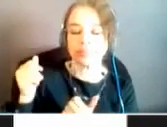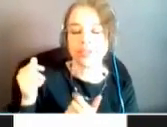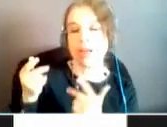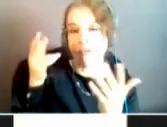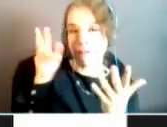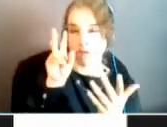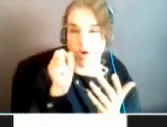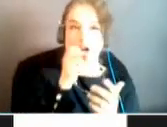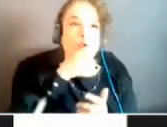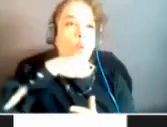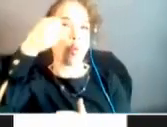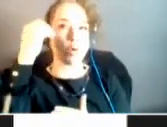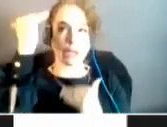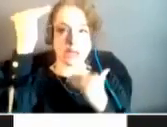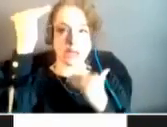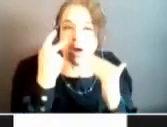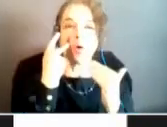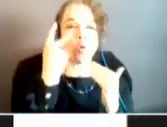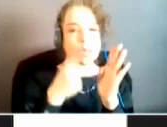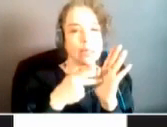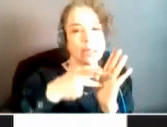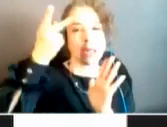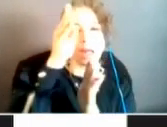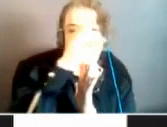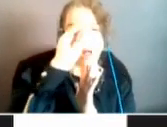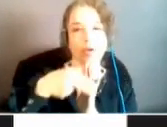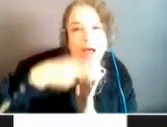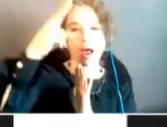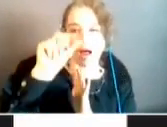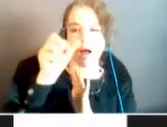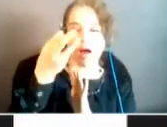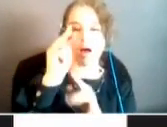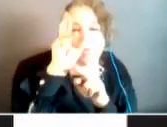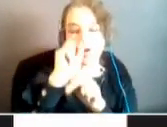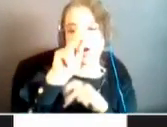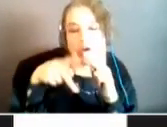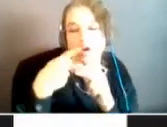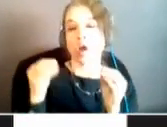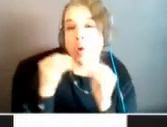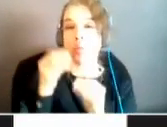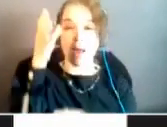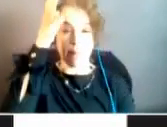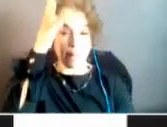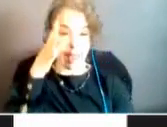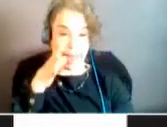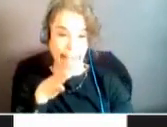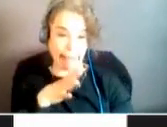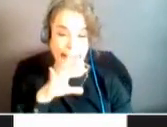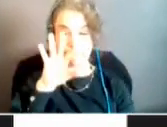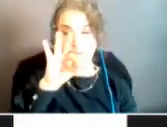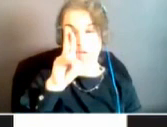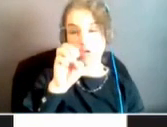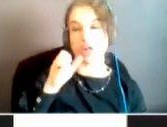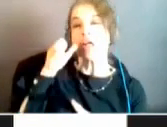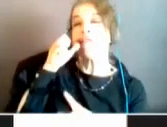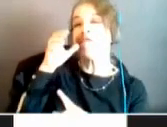versus older adults that we do see double the percent in firearm use. Typically, we see more males who use firearms as a means and